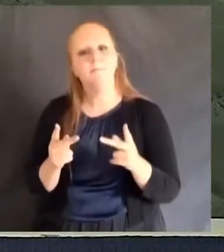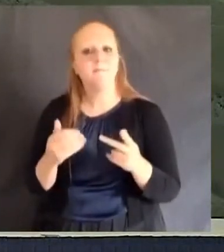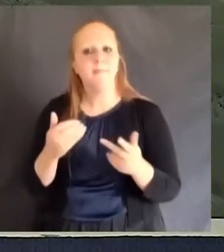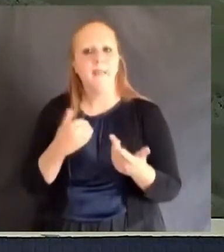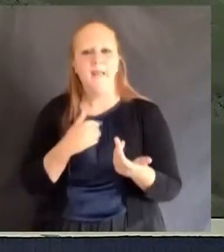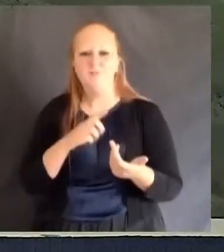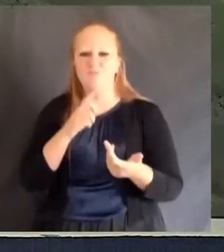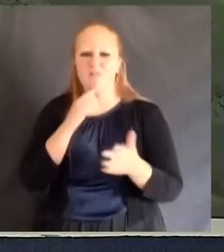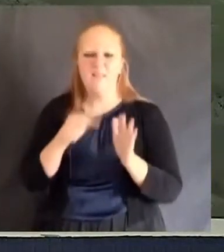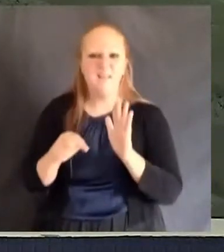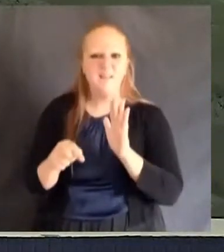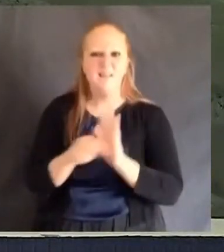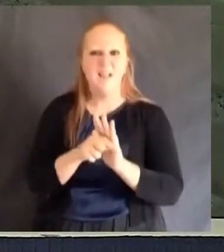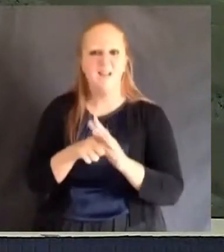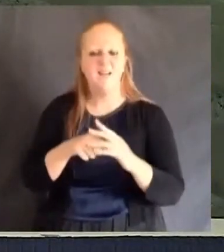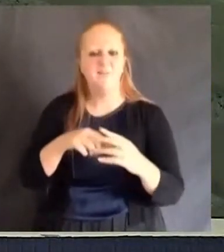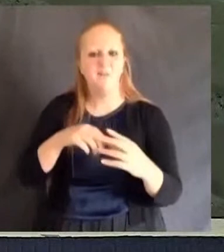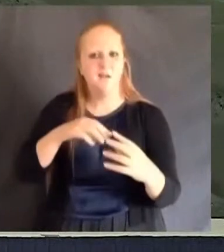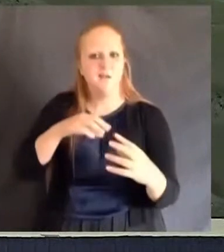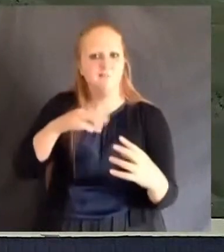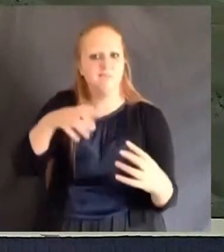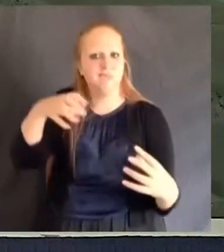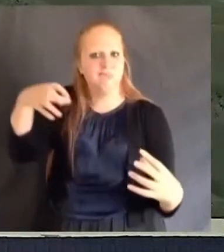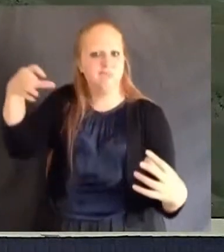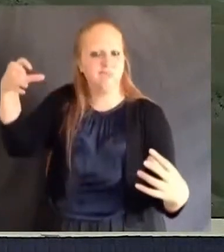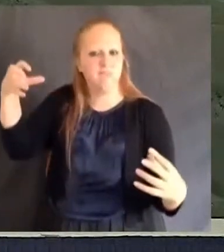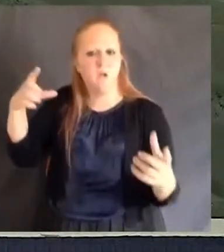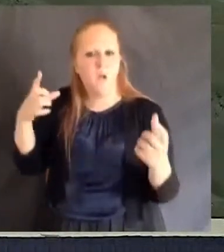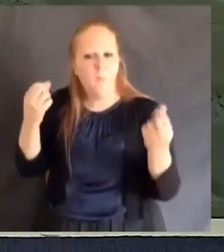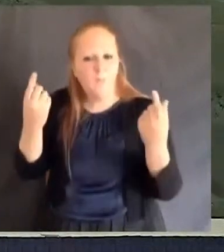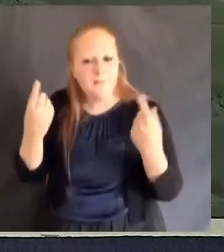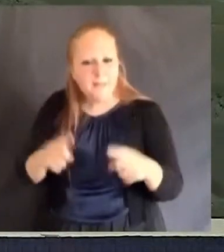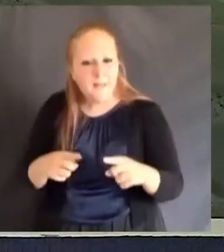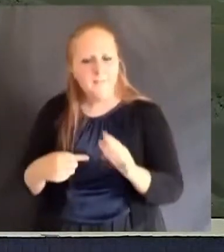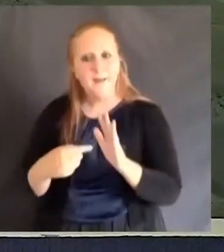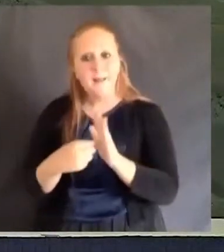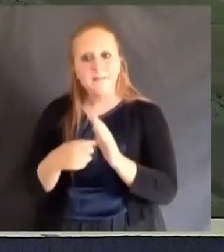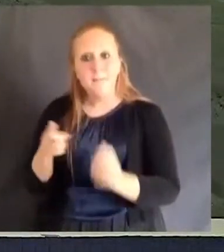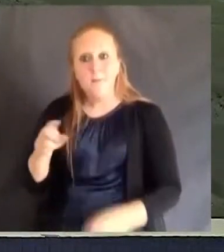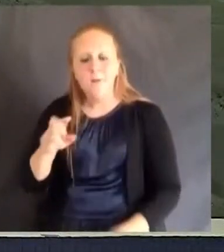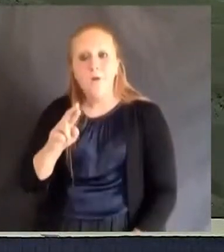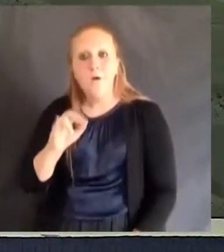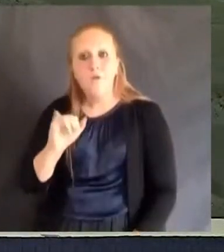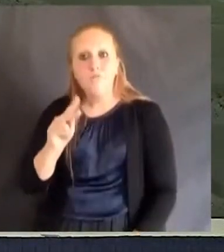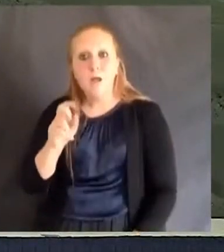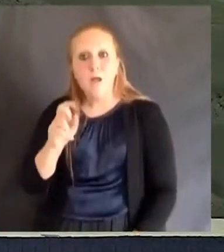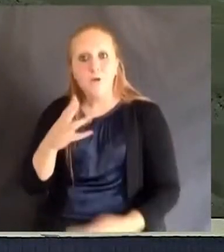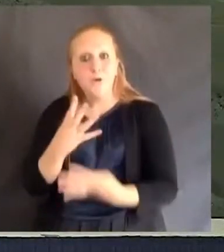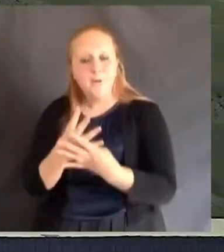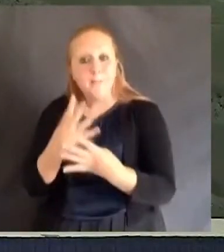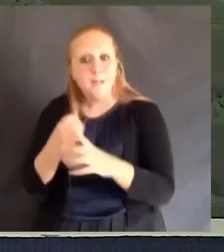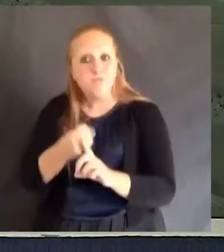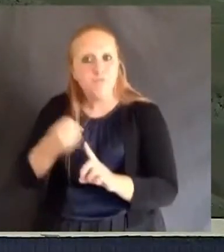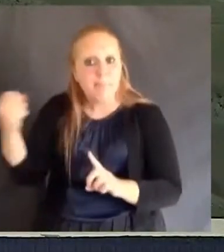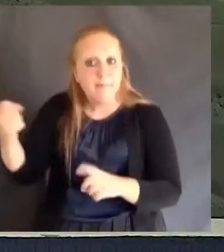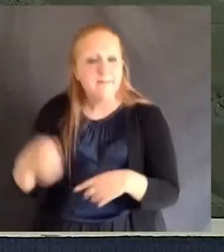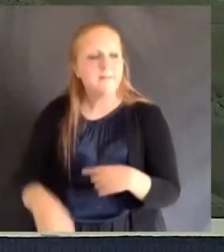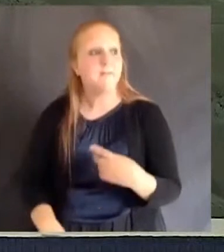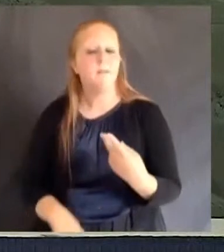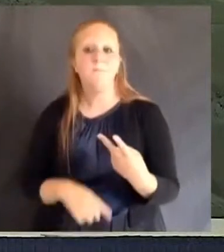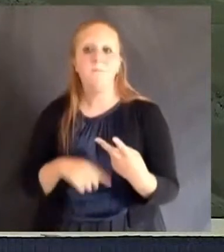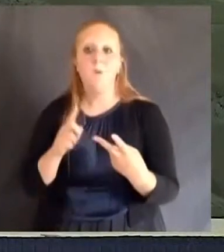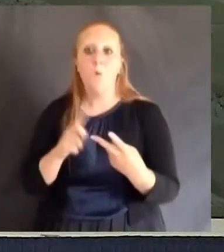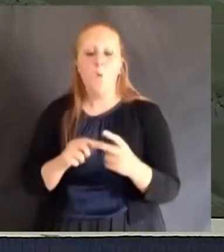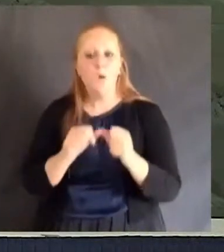negative synergy that is going on, right? You had the Riker releases. You have the ongoing relationship